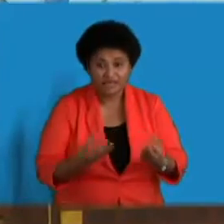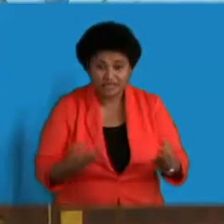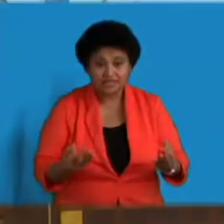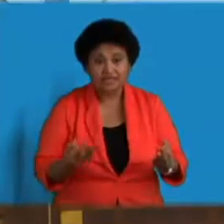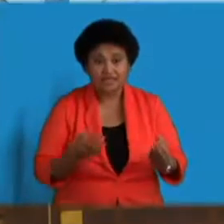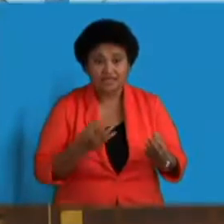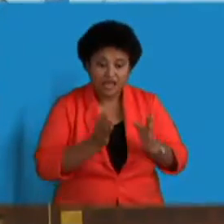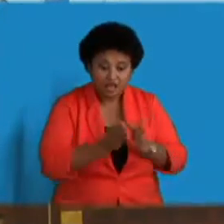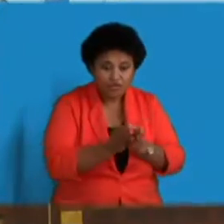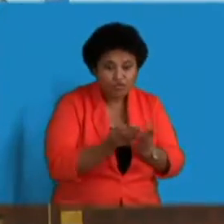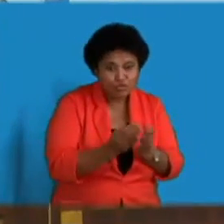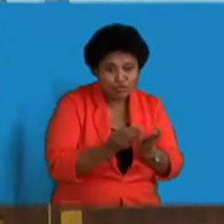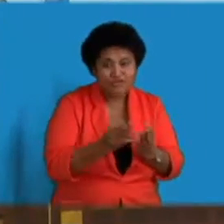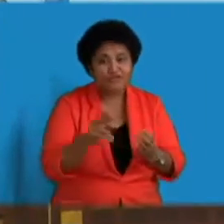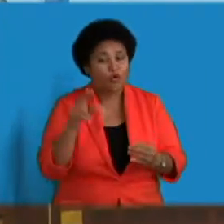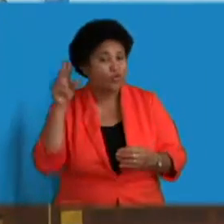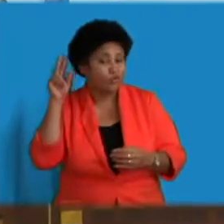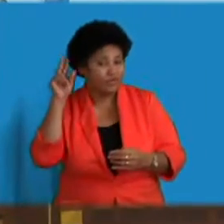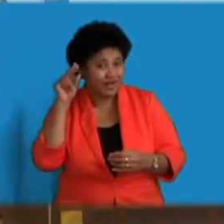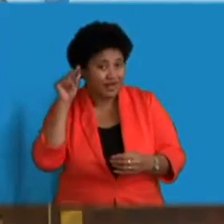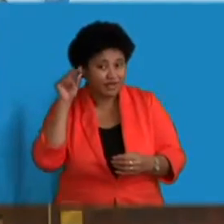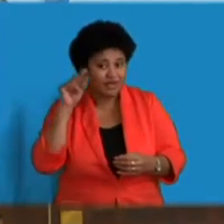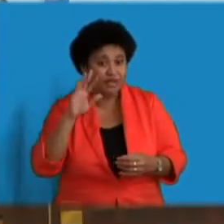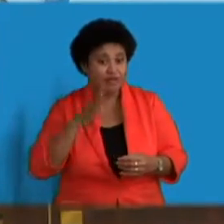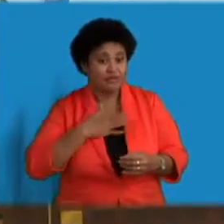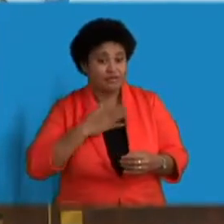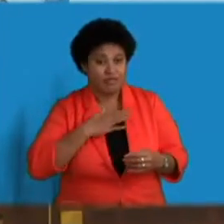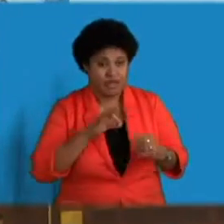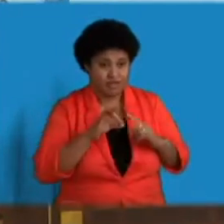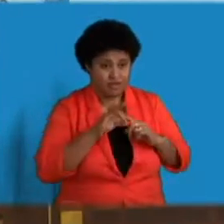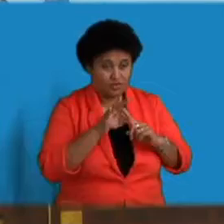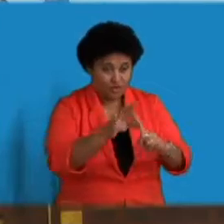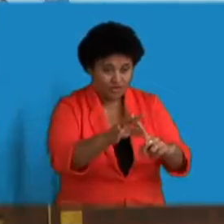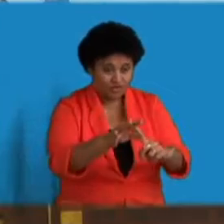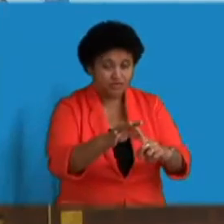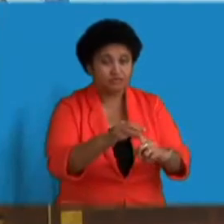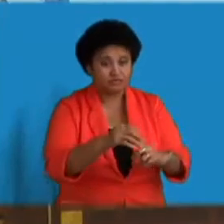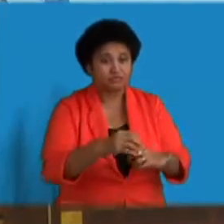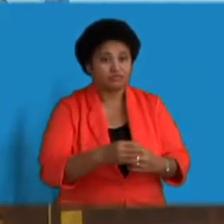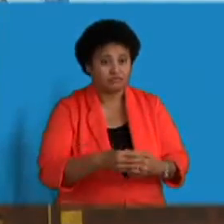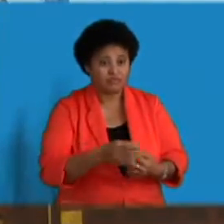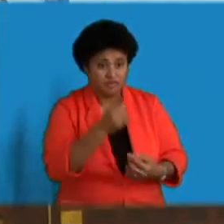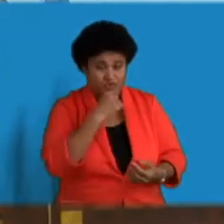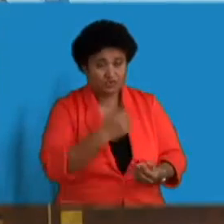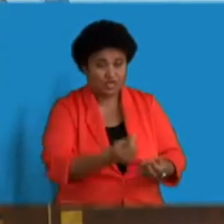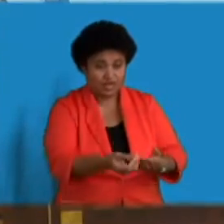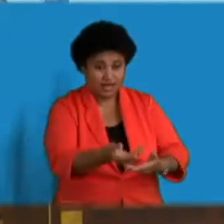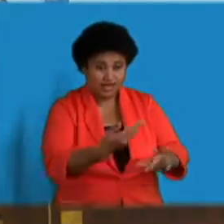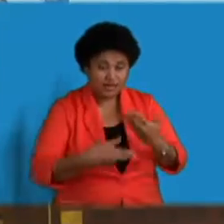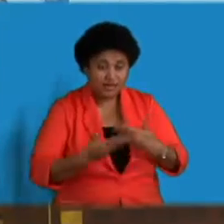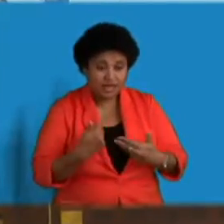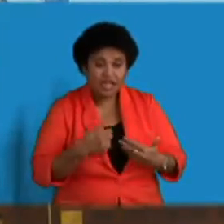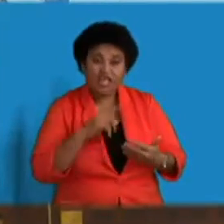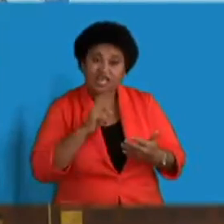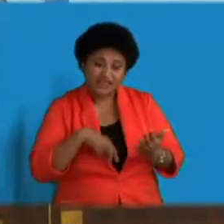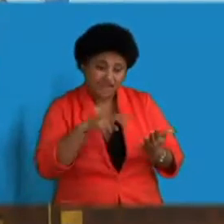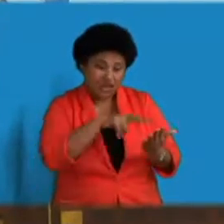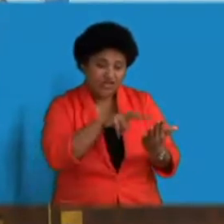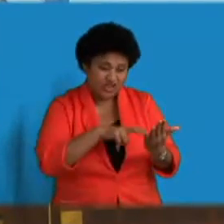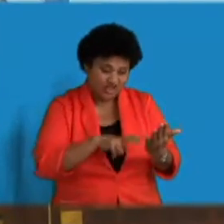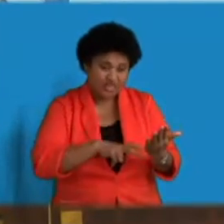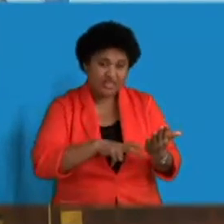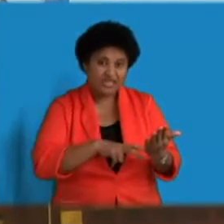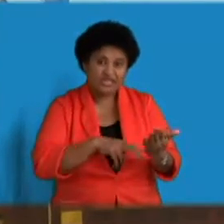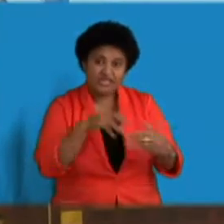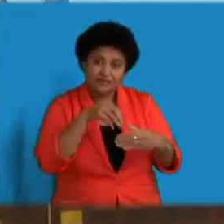providing books. My question to the Minister is, if you can inform this House, whether reading is part of the